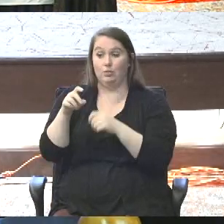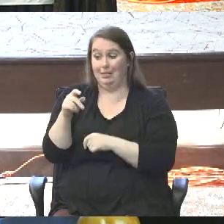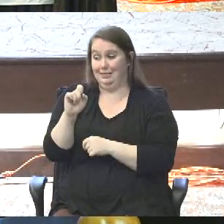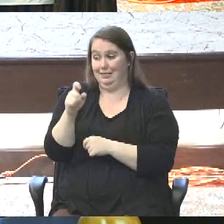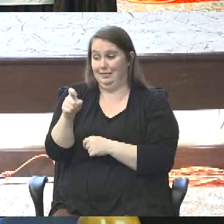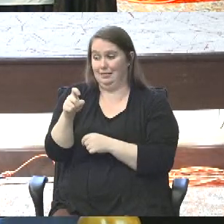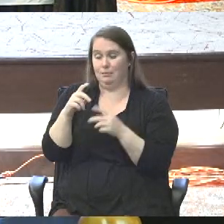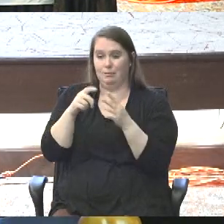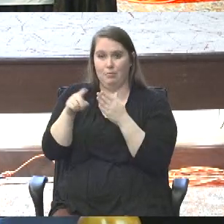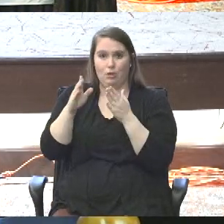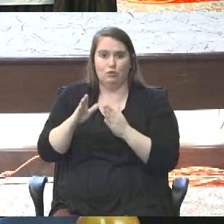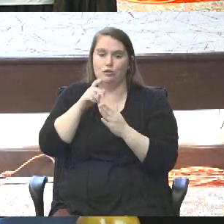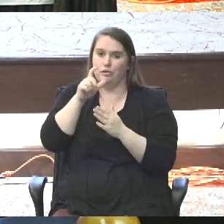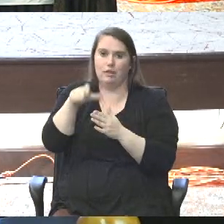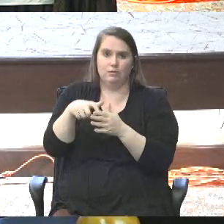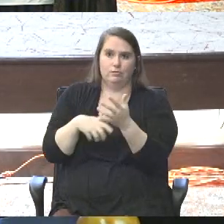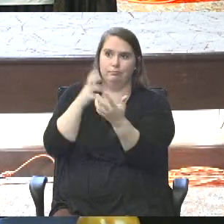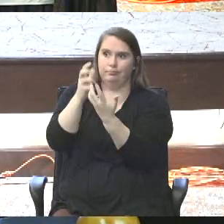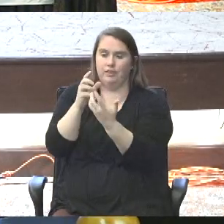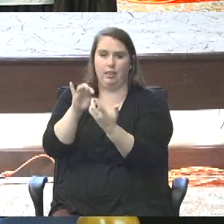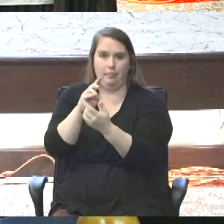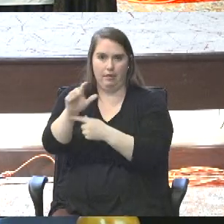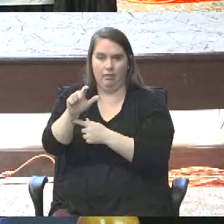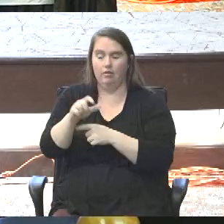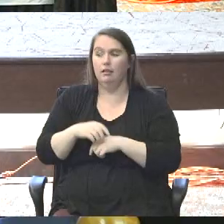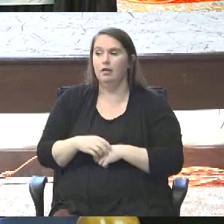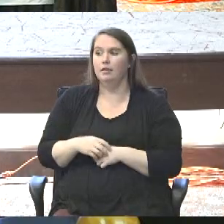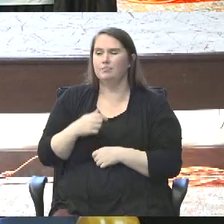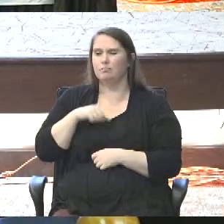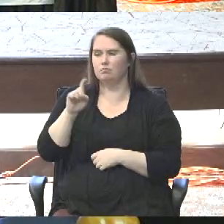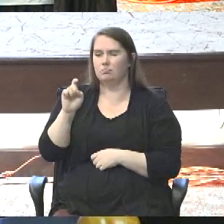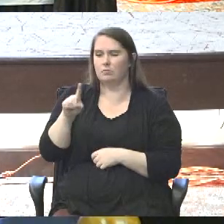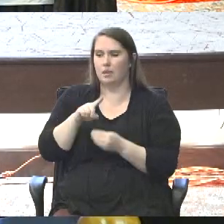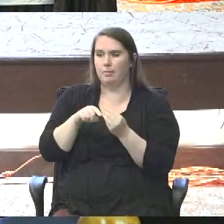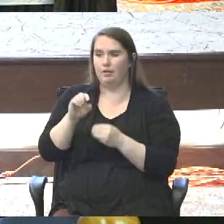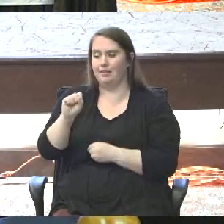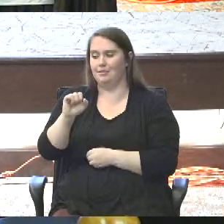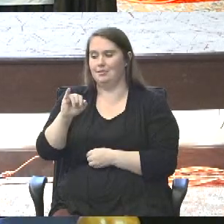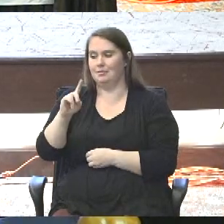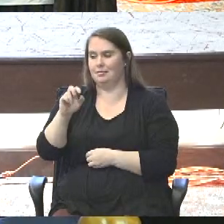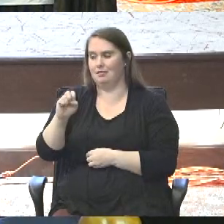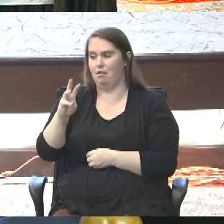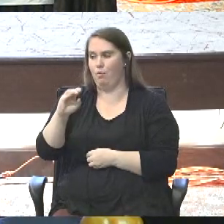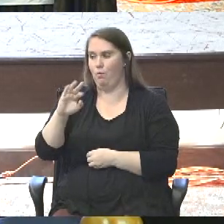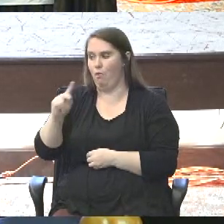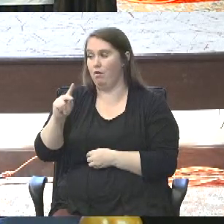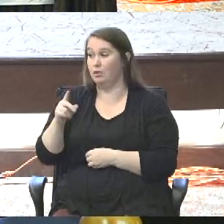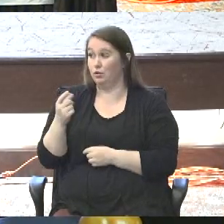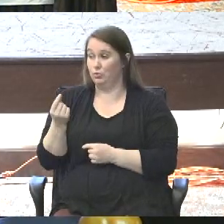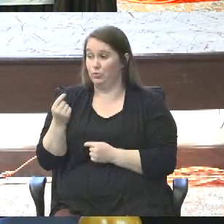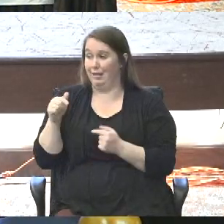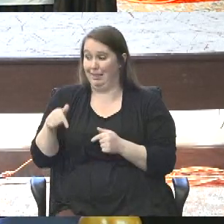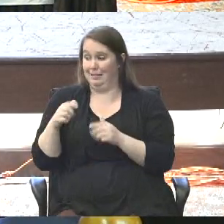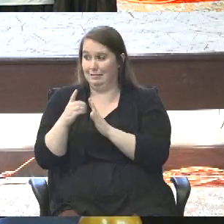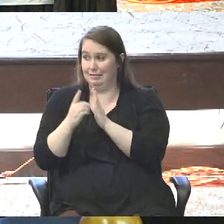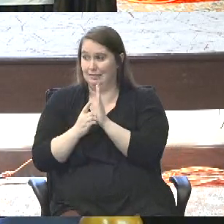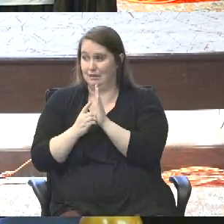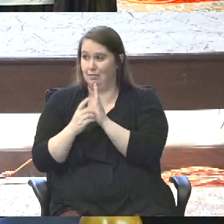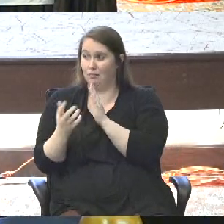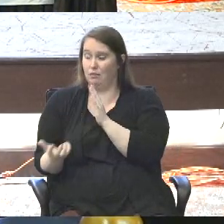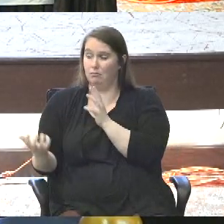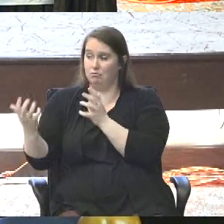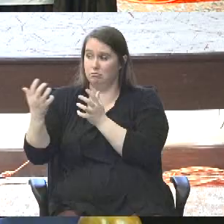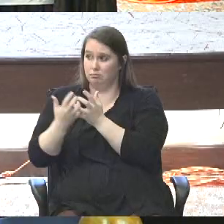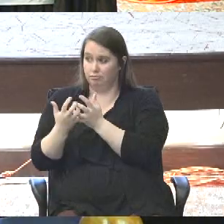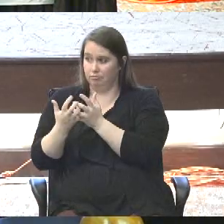one question is, I saw the note on sidewalk funding. Do these proposed design standards